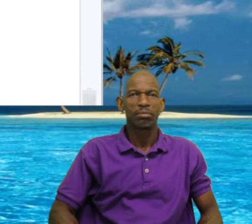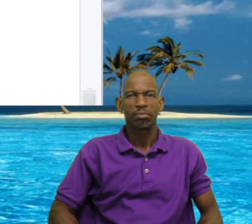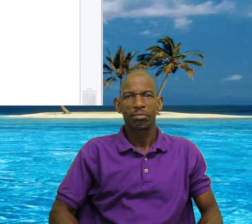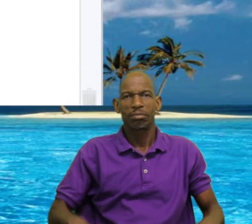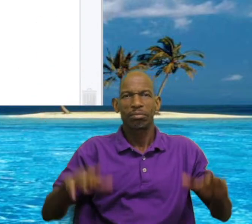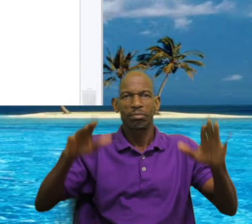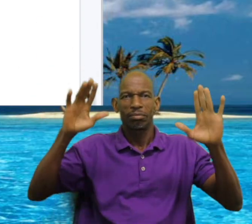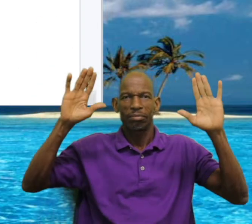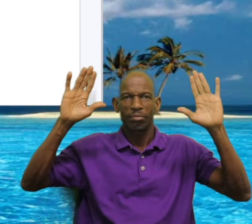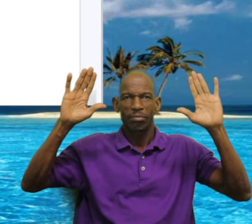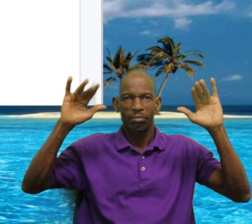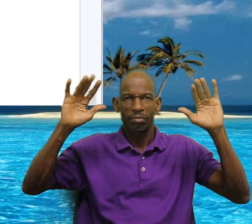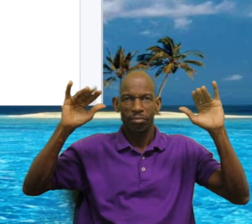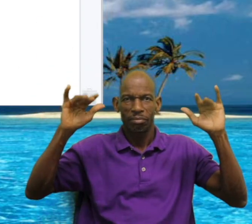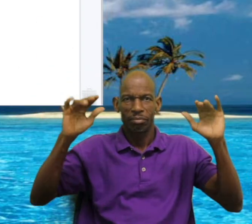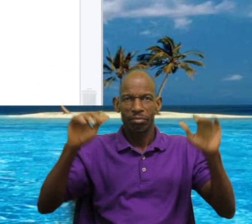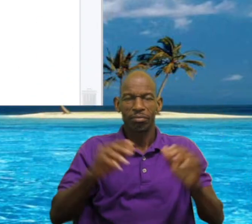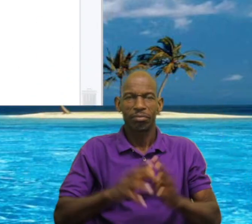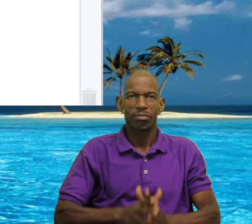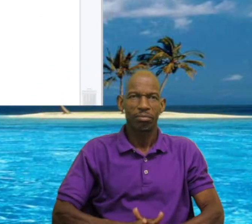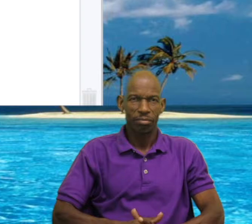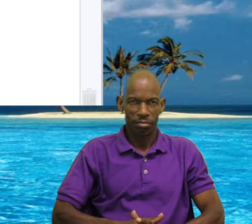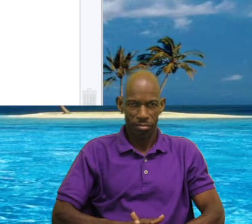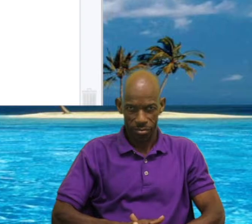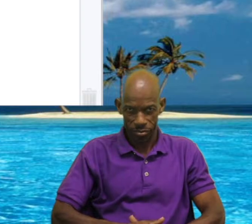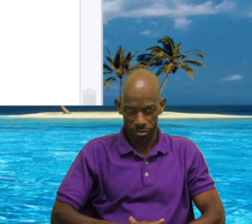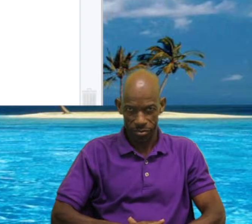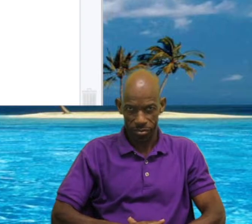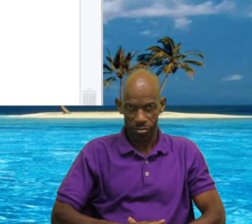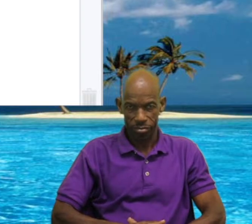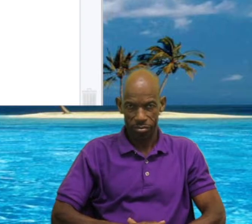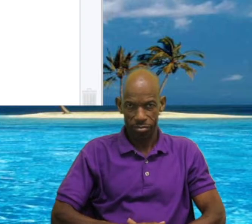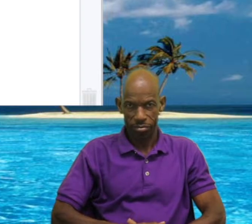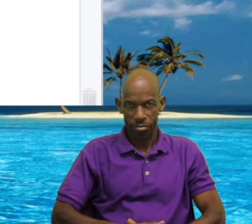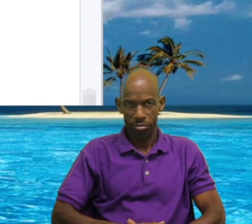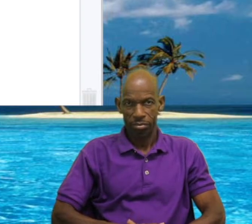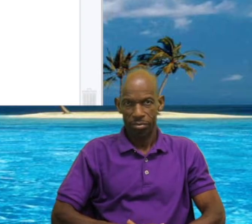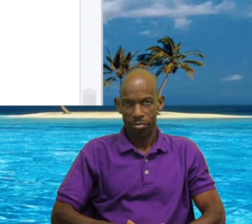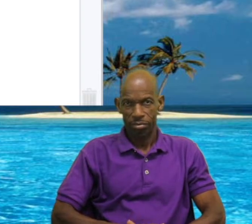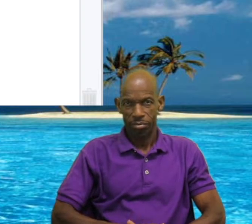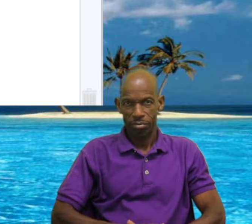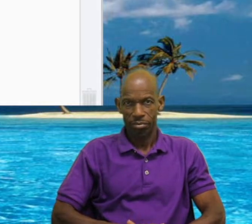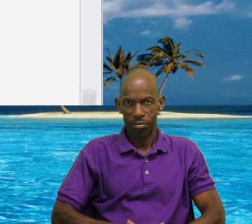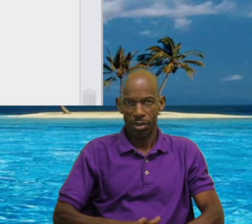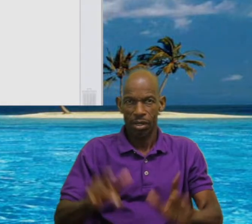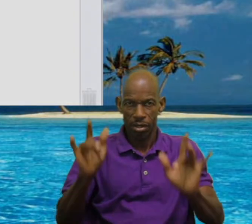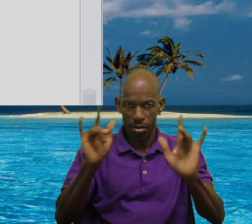the best for those who celebrating Diwali tomorrow, and you take care. Bye-bye.